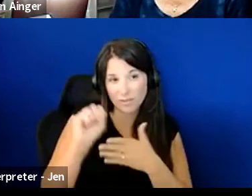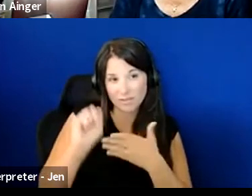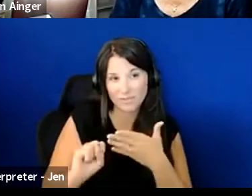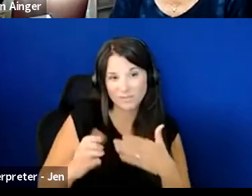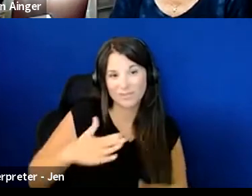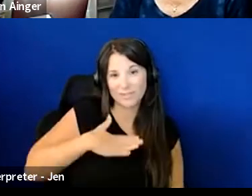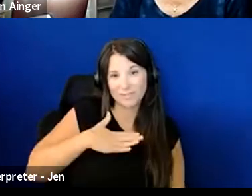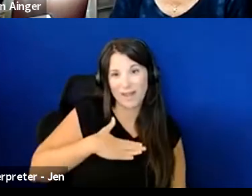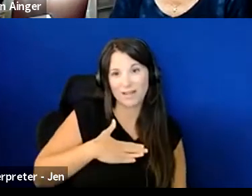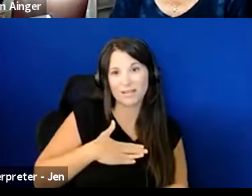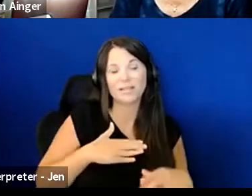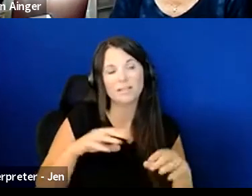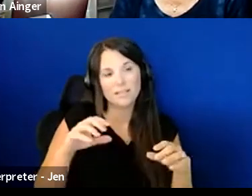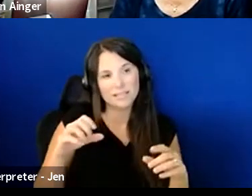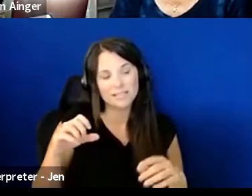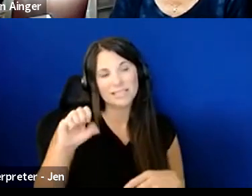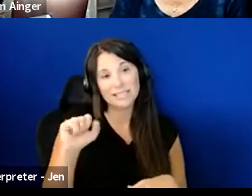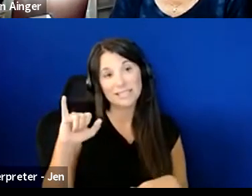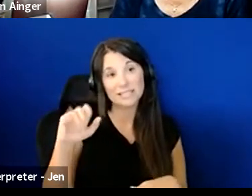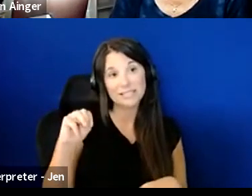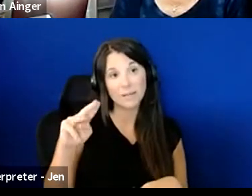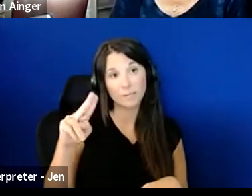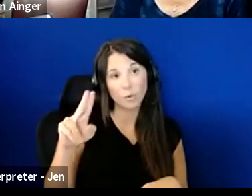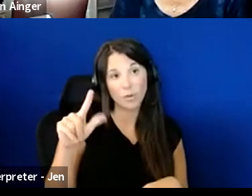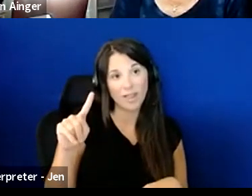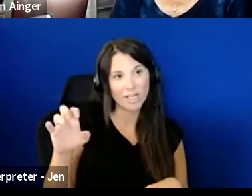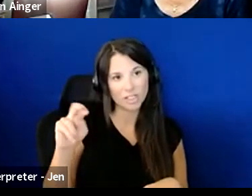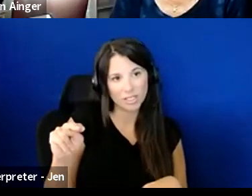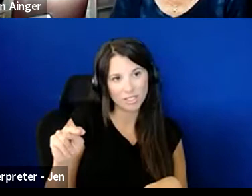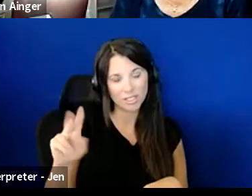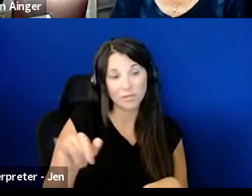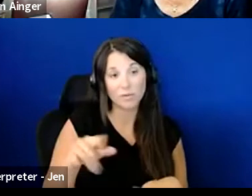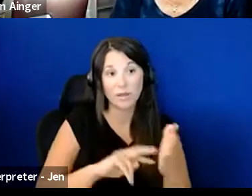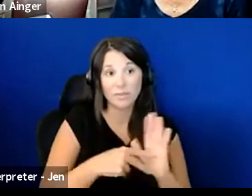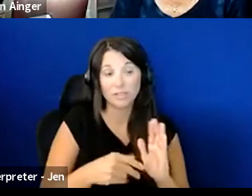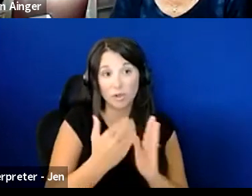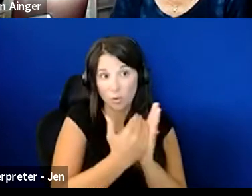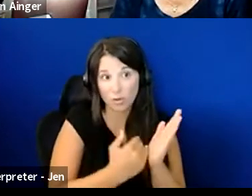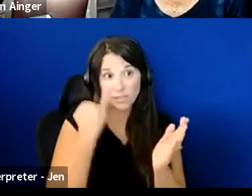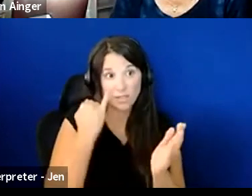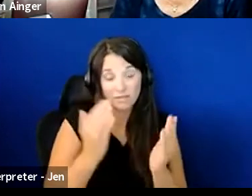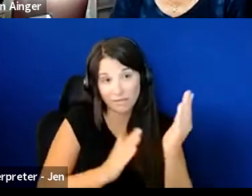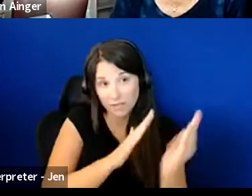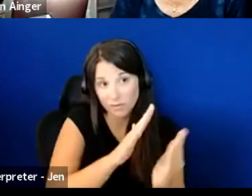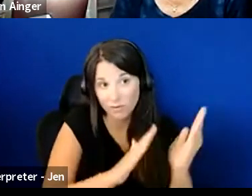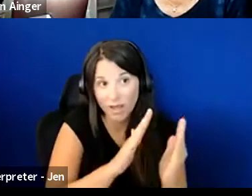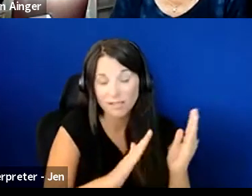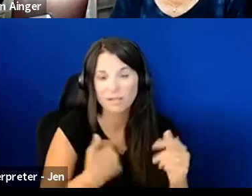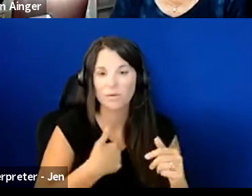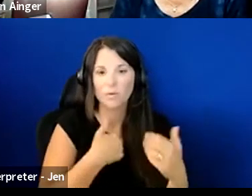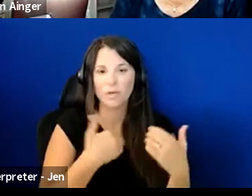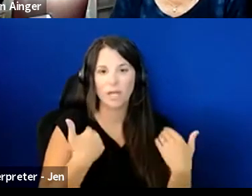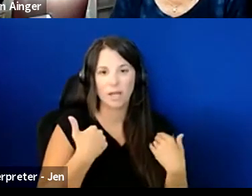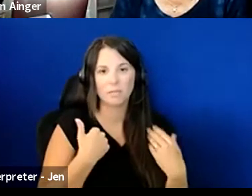ours is simulation. So the course, when it was face-to-face, we had plans of, we